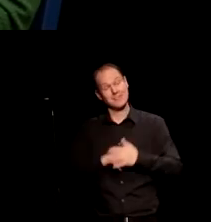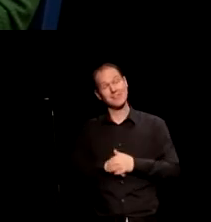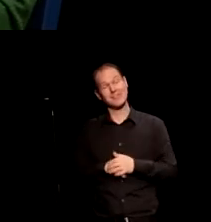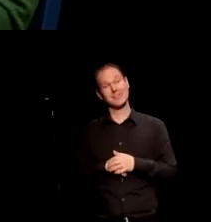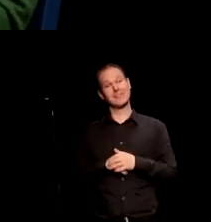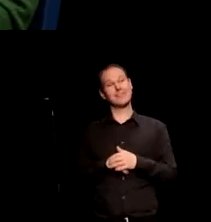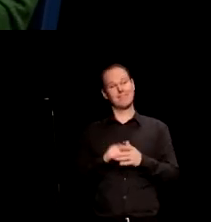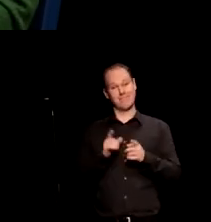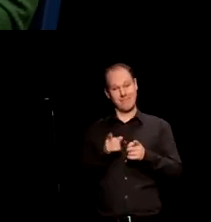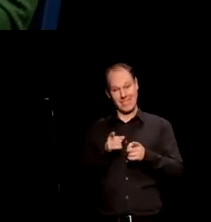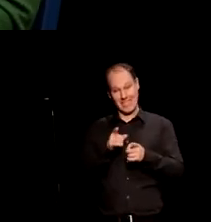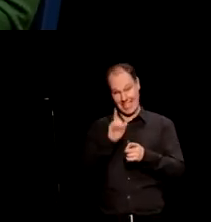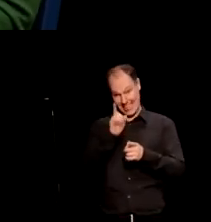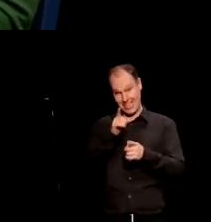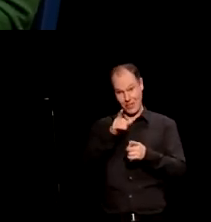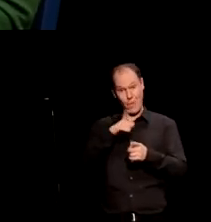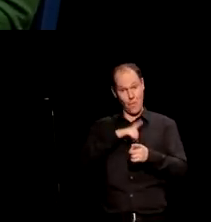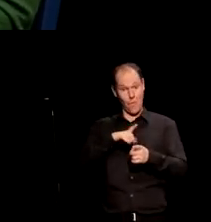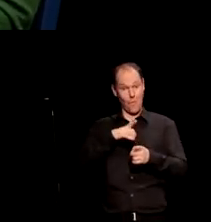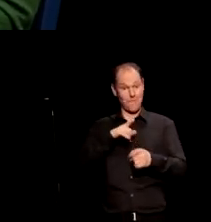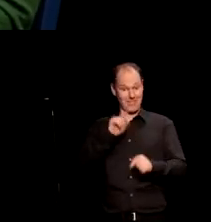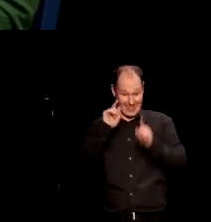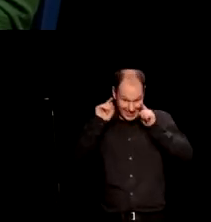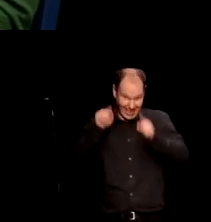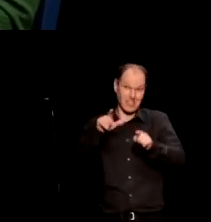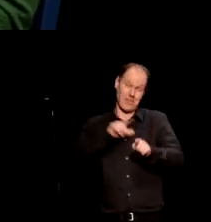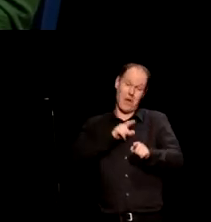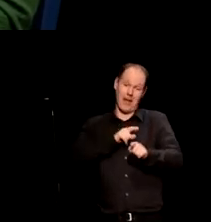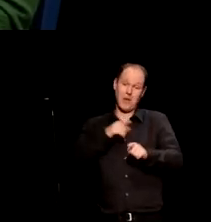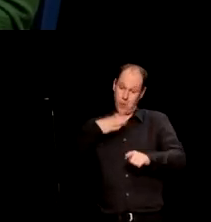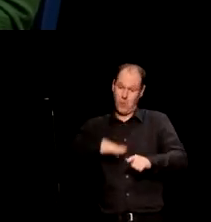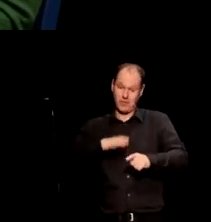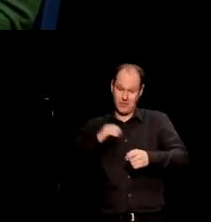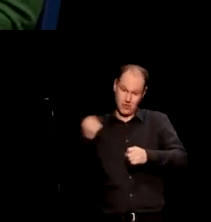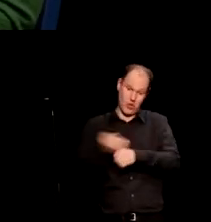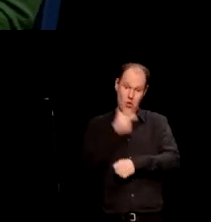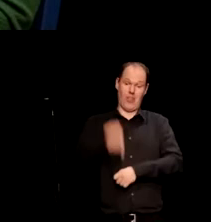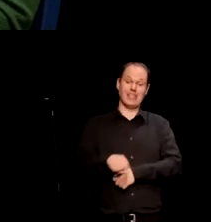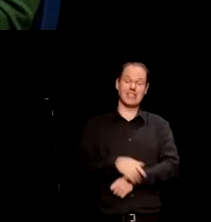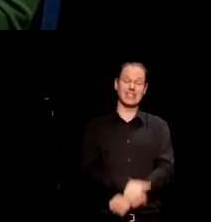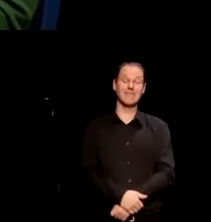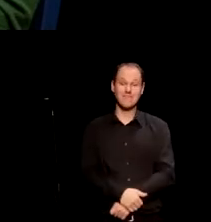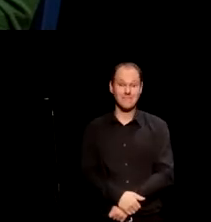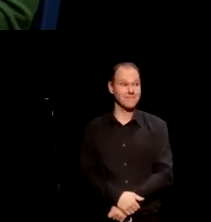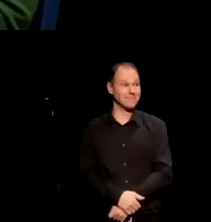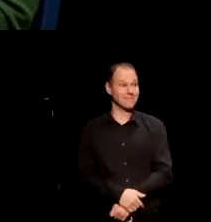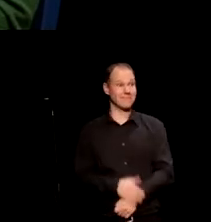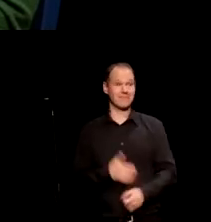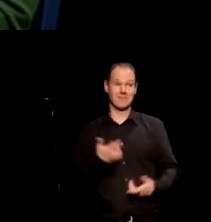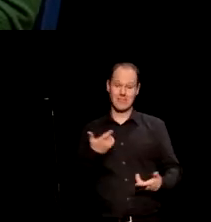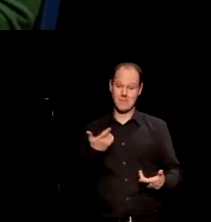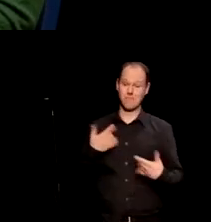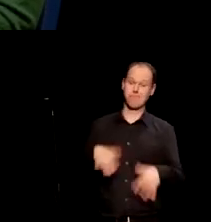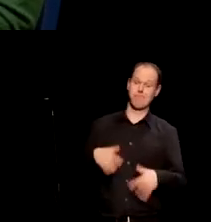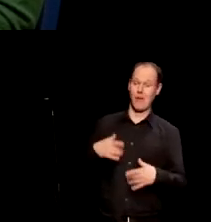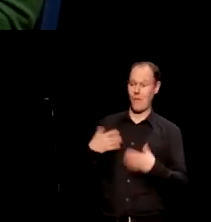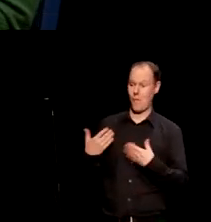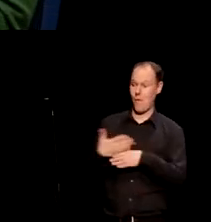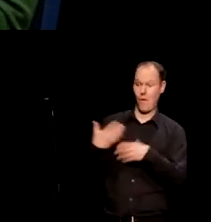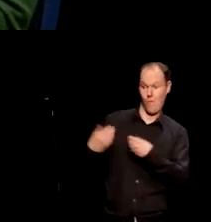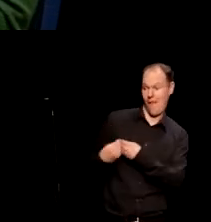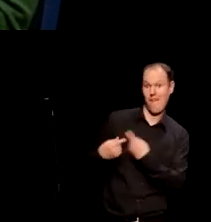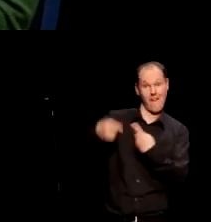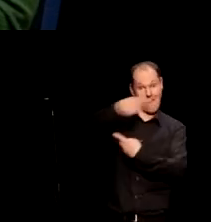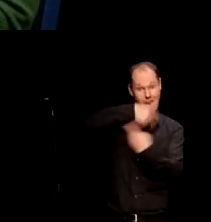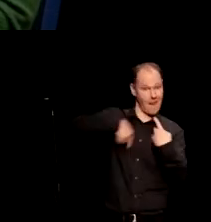goes to the heart of why we wanted to do it. And I'm so glad that, you know, we were able to work with creative and wonderful people such as